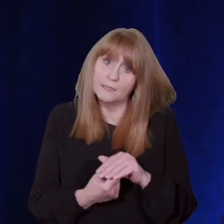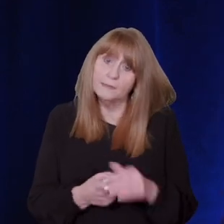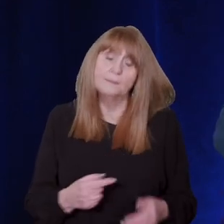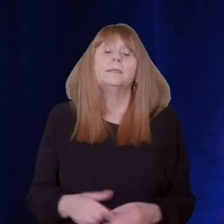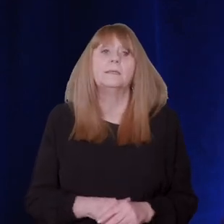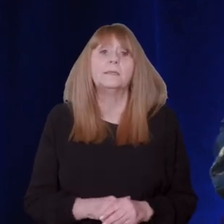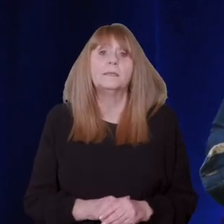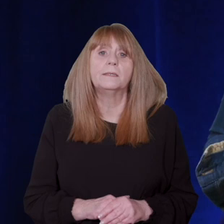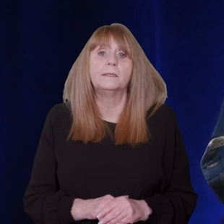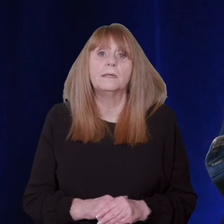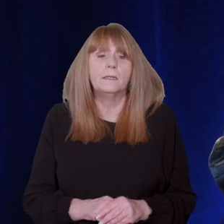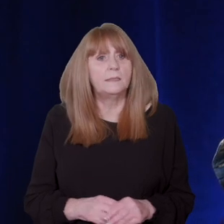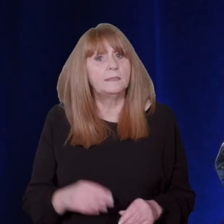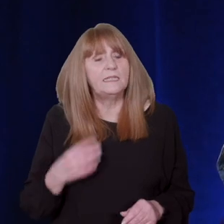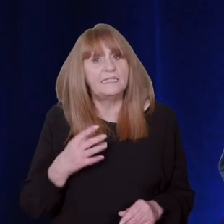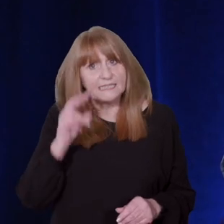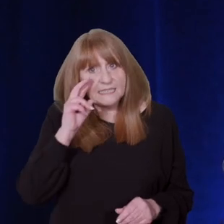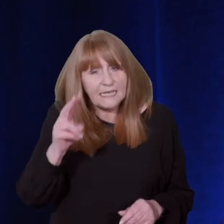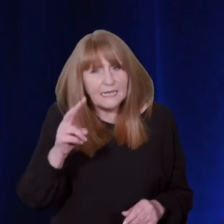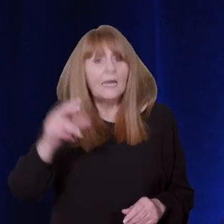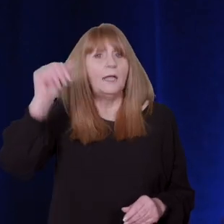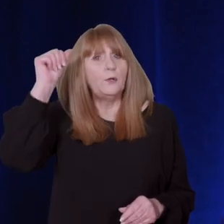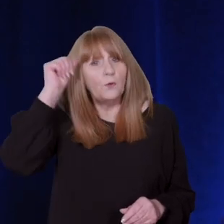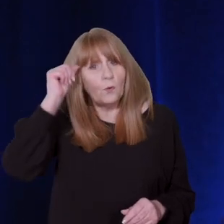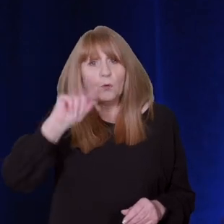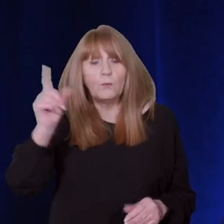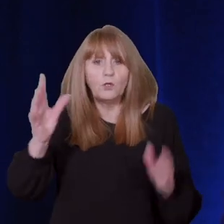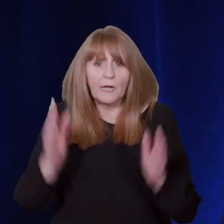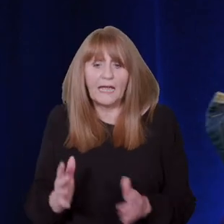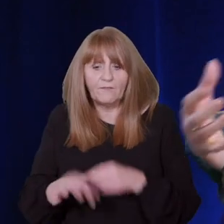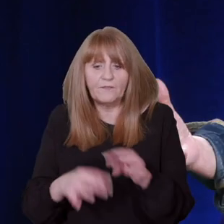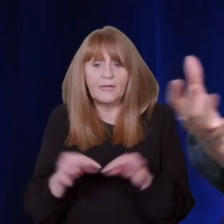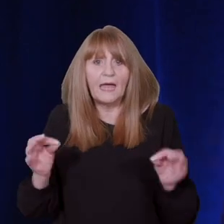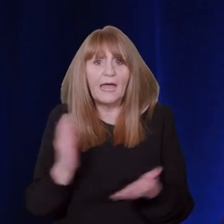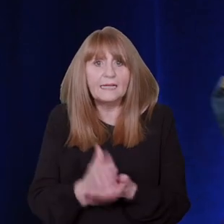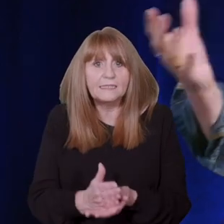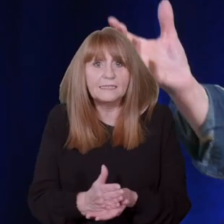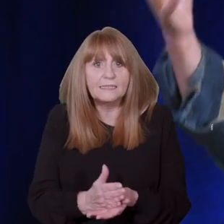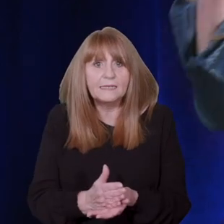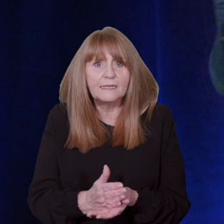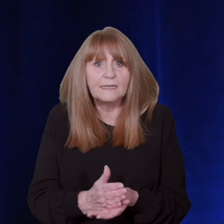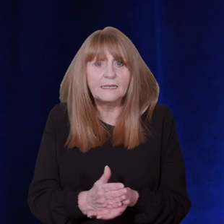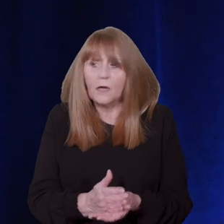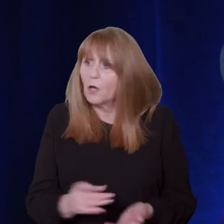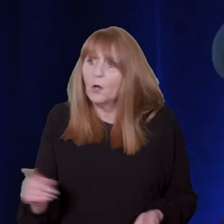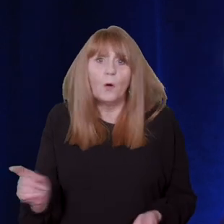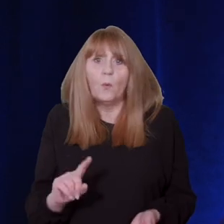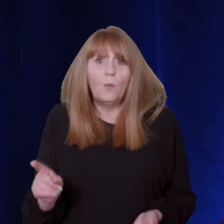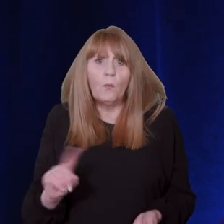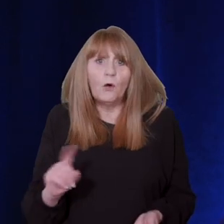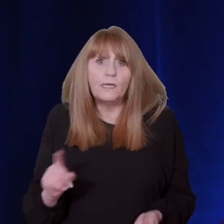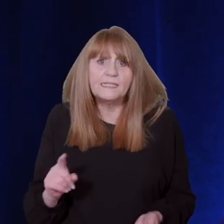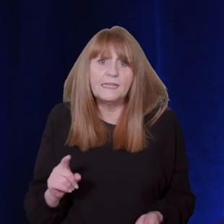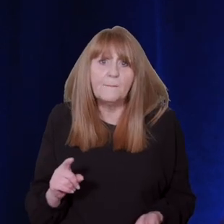and know what your gift is, which is where Destiny College plays its part in our world, what your gift is, which is where the mentoring of our